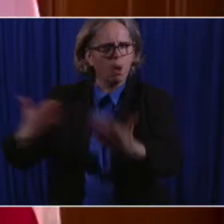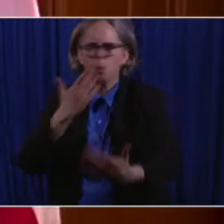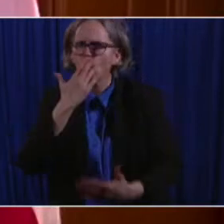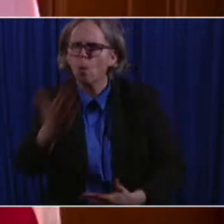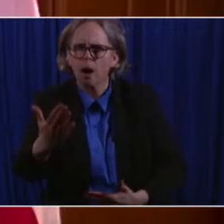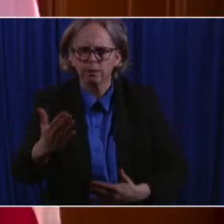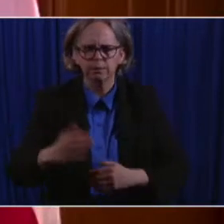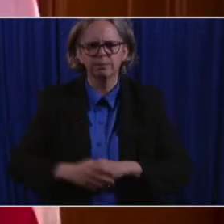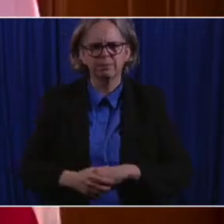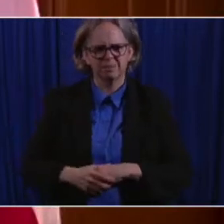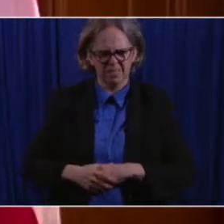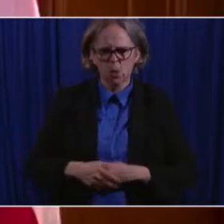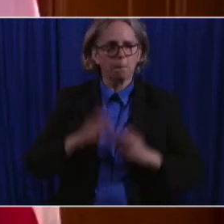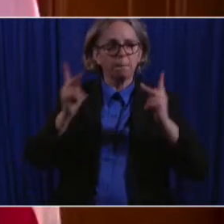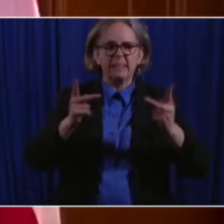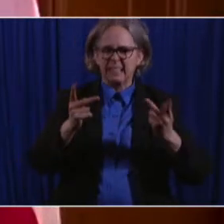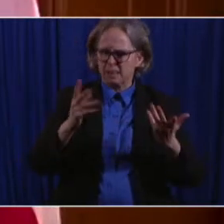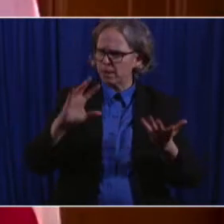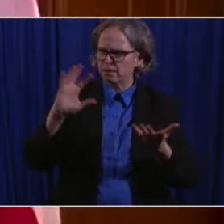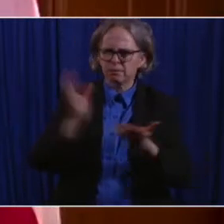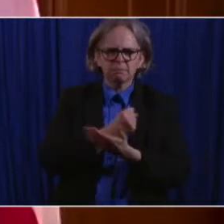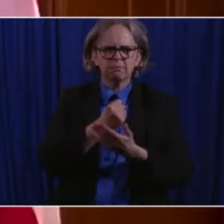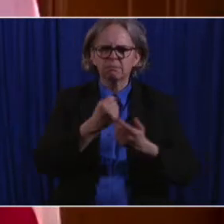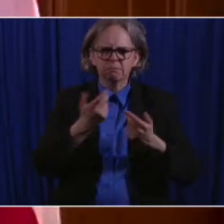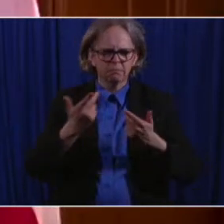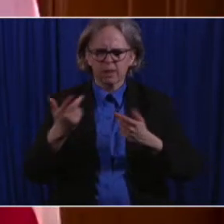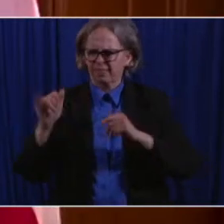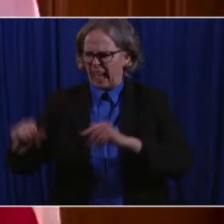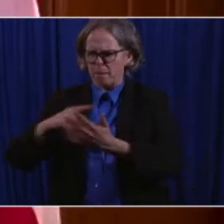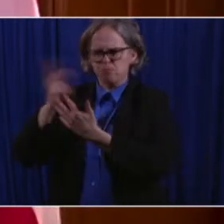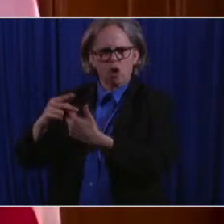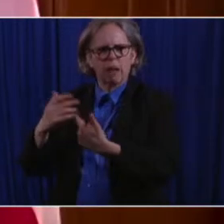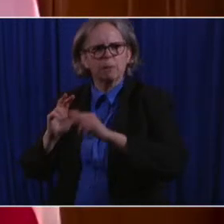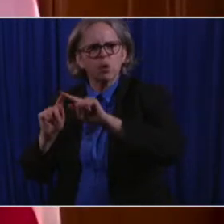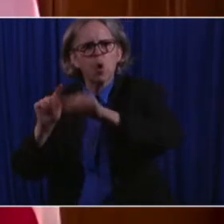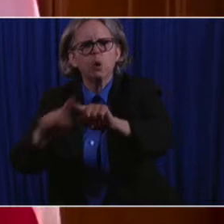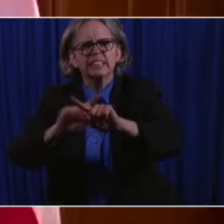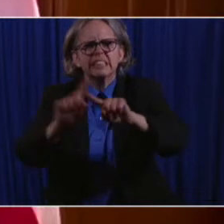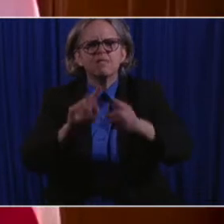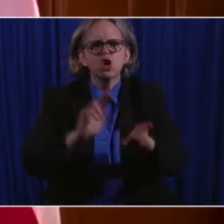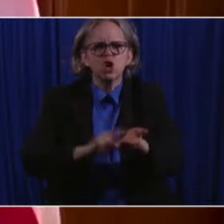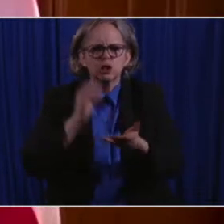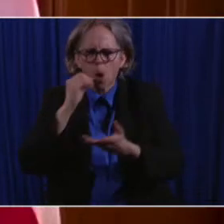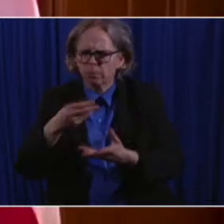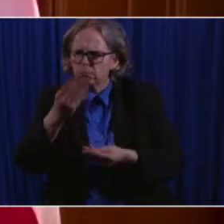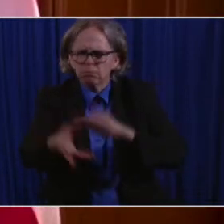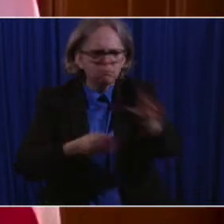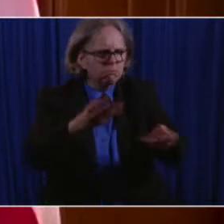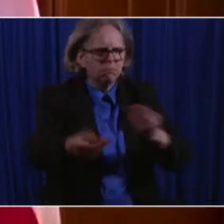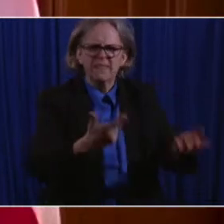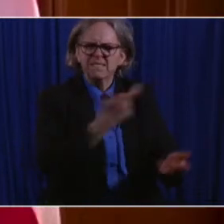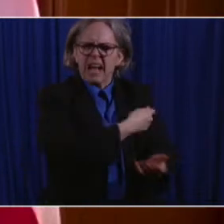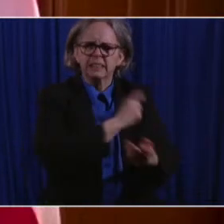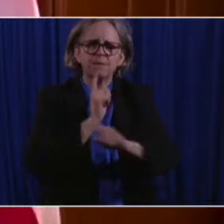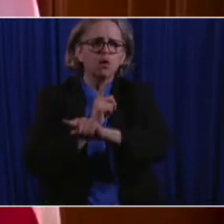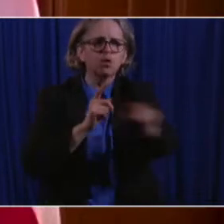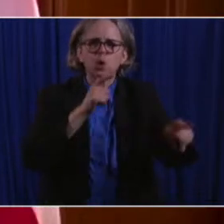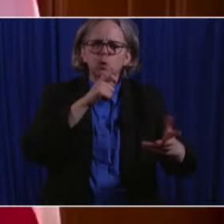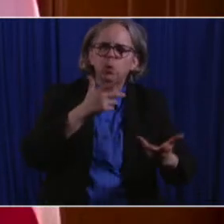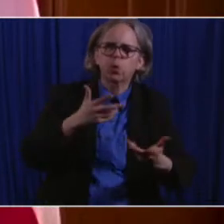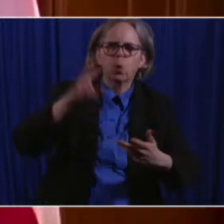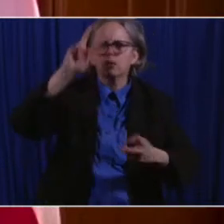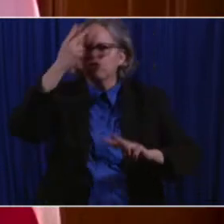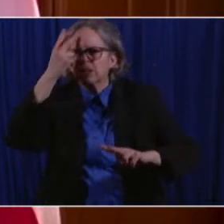regular basis so that they can, in turn, vaccinate those people in the nursing home who want it and who have not been able